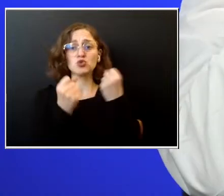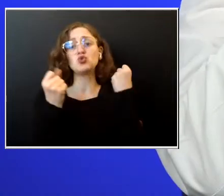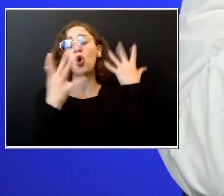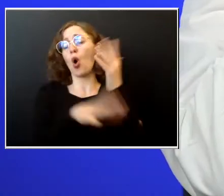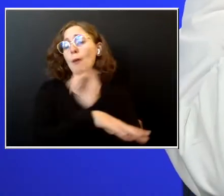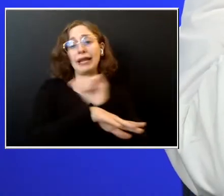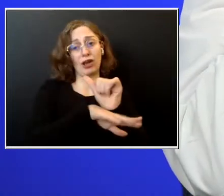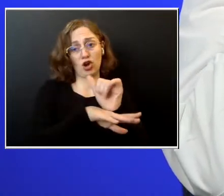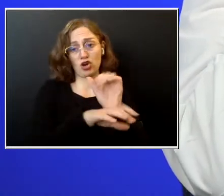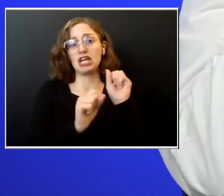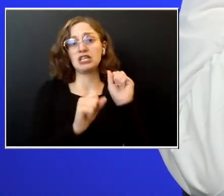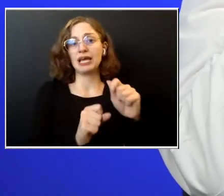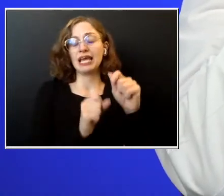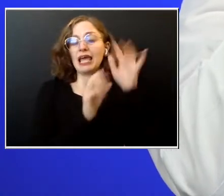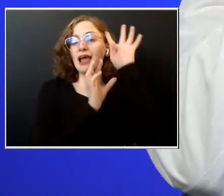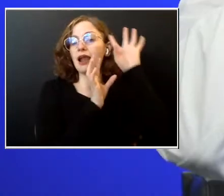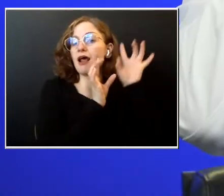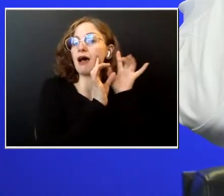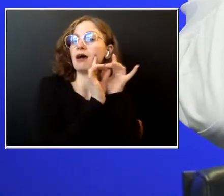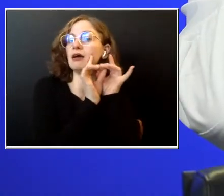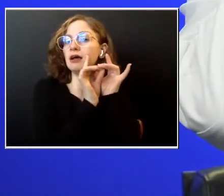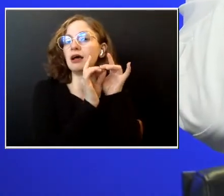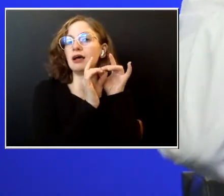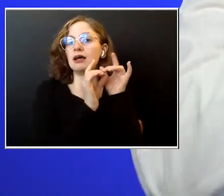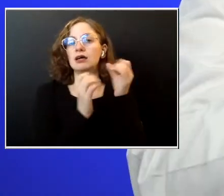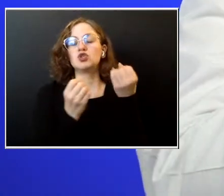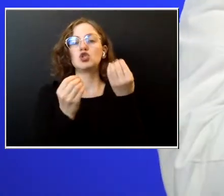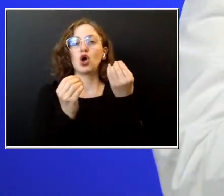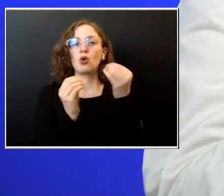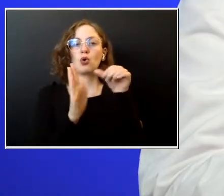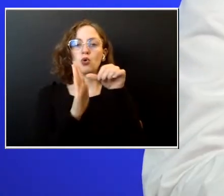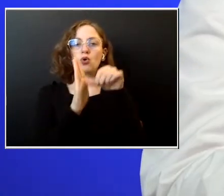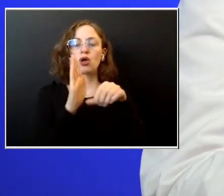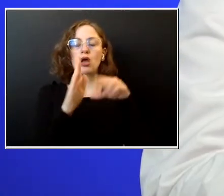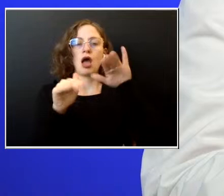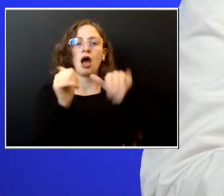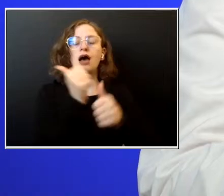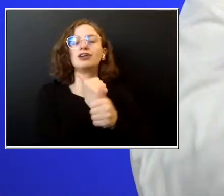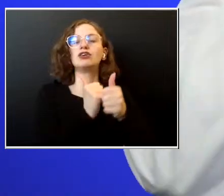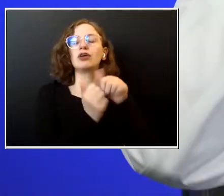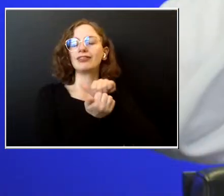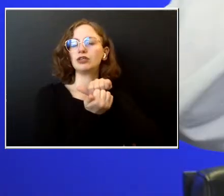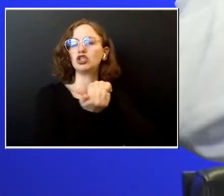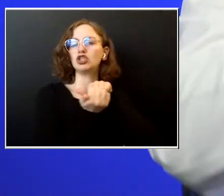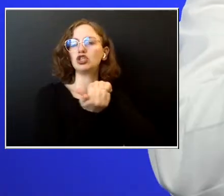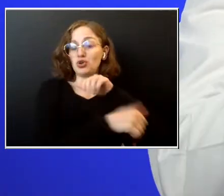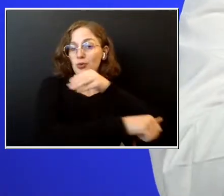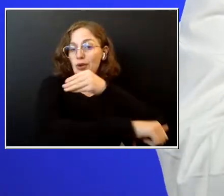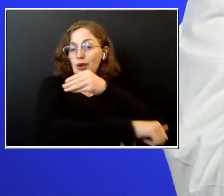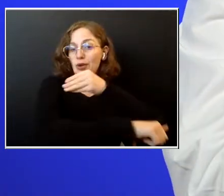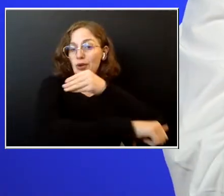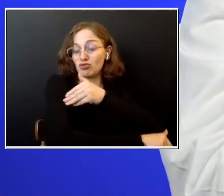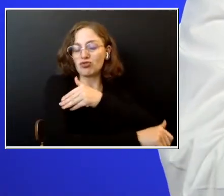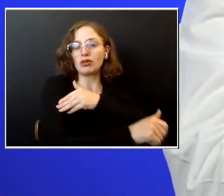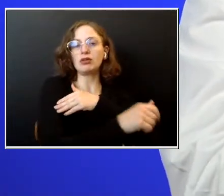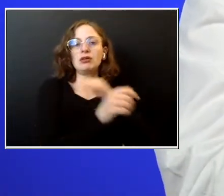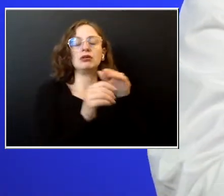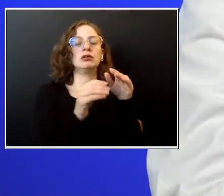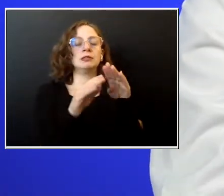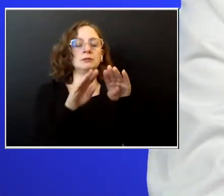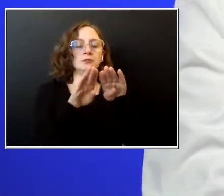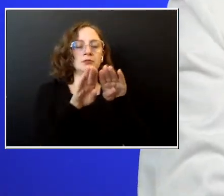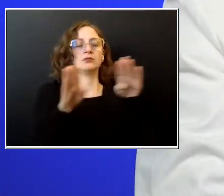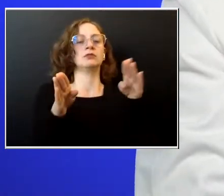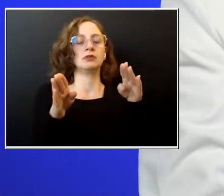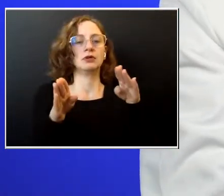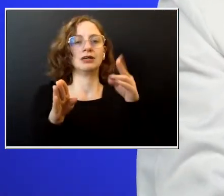underneath the muscle here, your chewing muscle, right underneath that, open the covering of the brain, and then sew that blood vessel right onto one of the